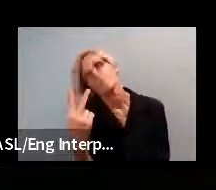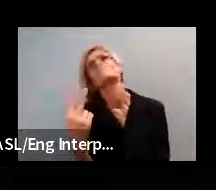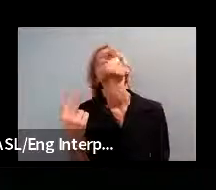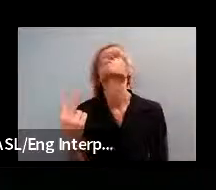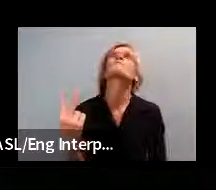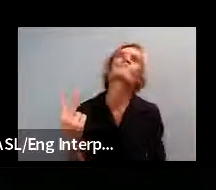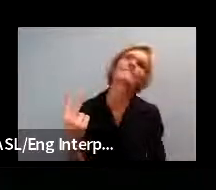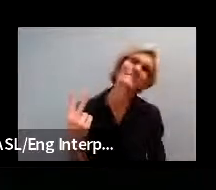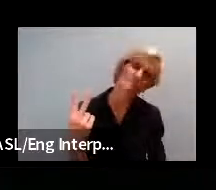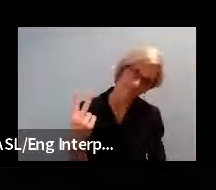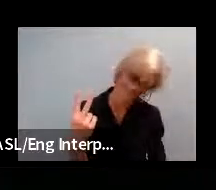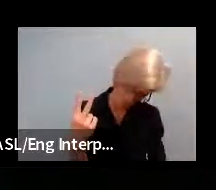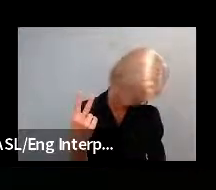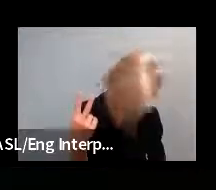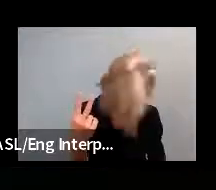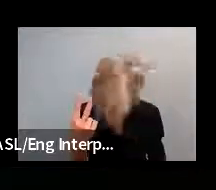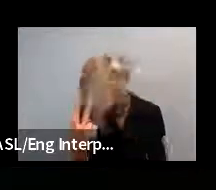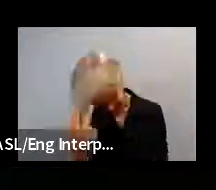2,